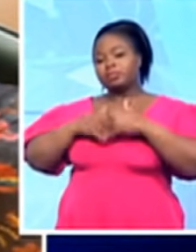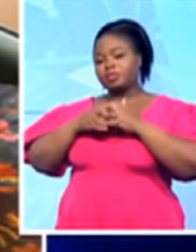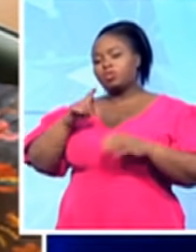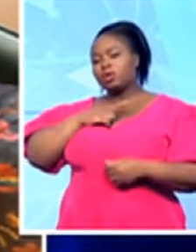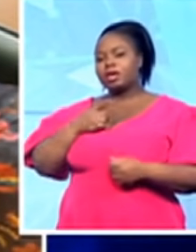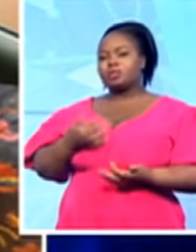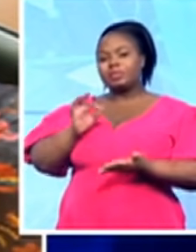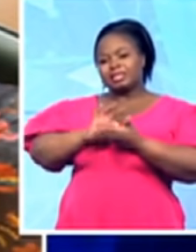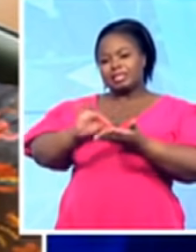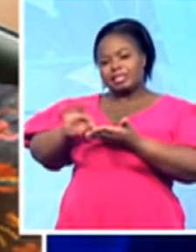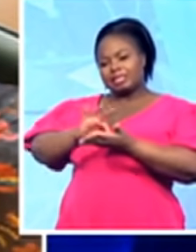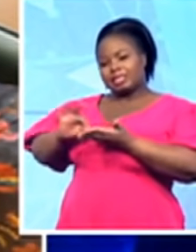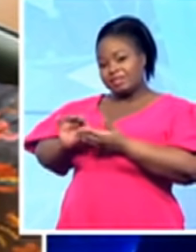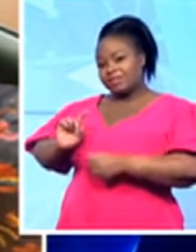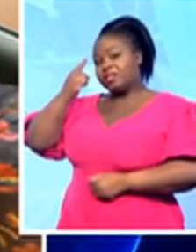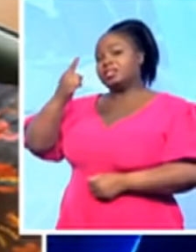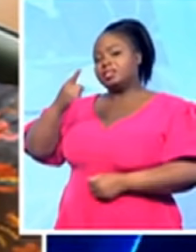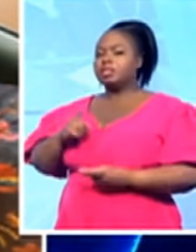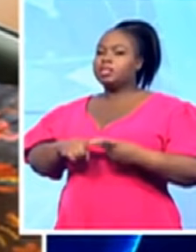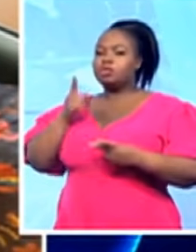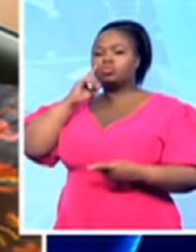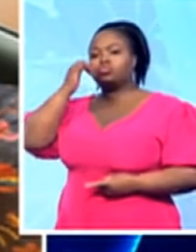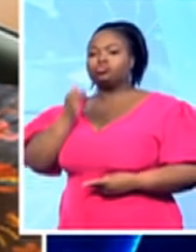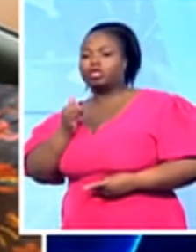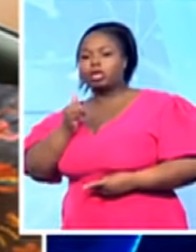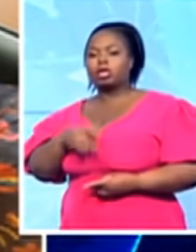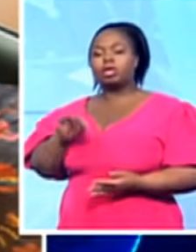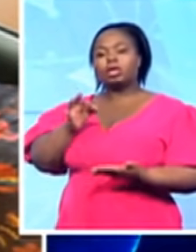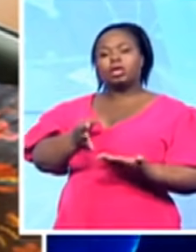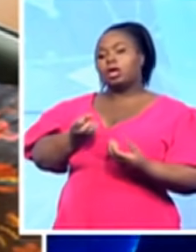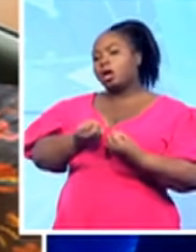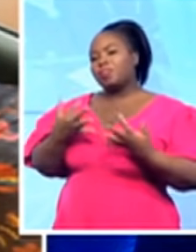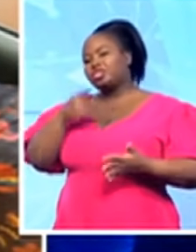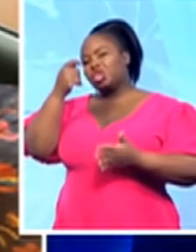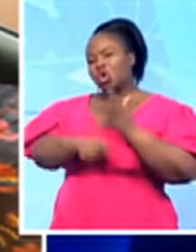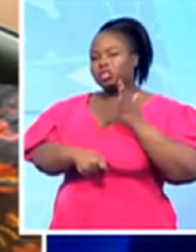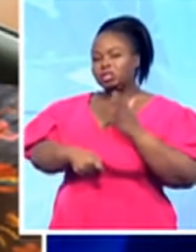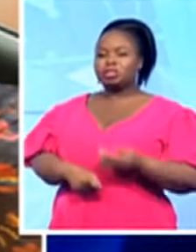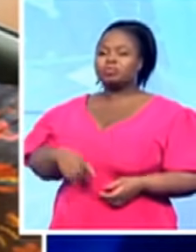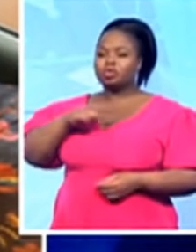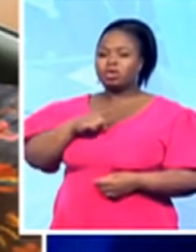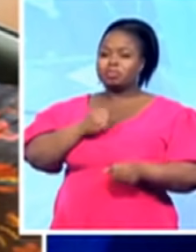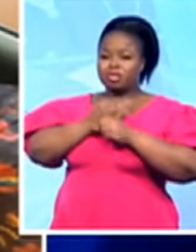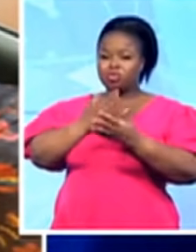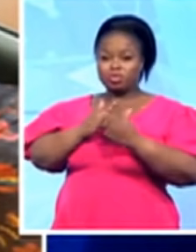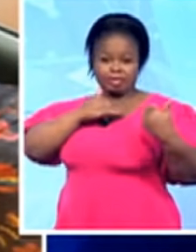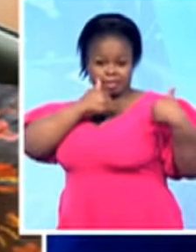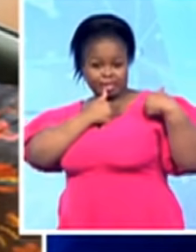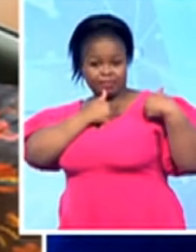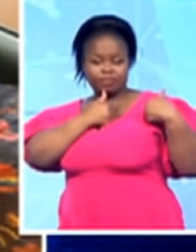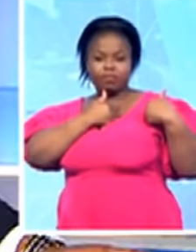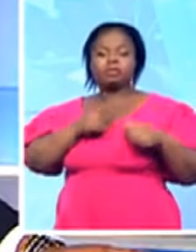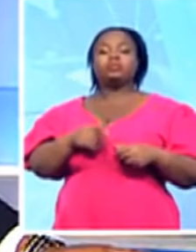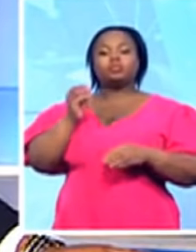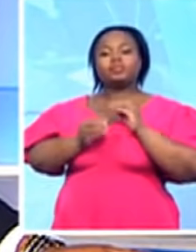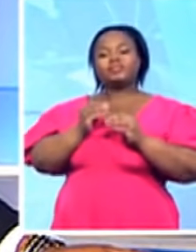the roadway from, obviously to ensure that it's safe for motorists to travel on it, but then also to assess the extent of the damage. Thania,